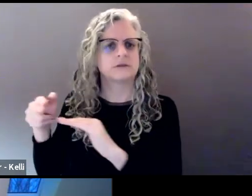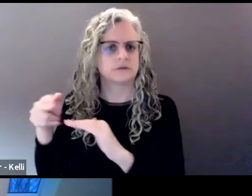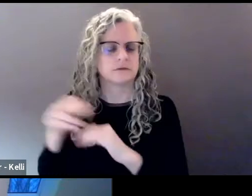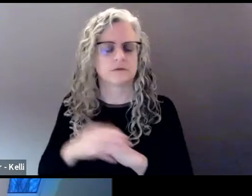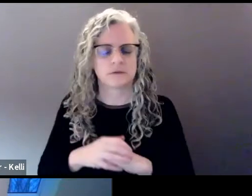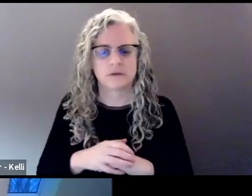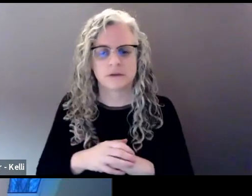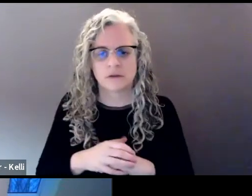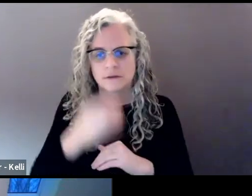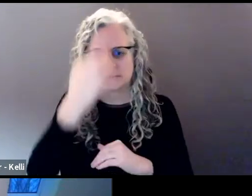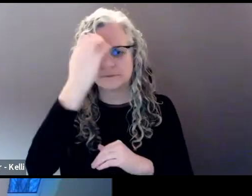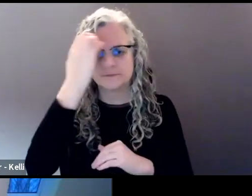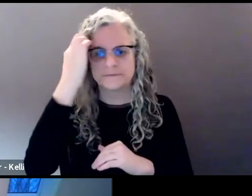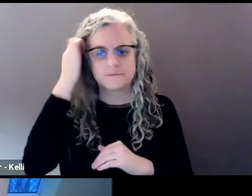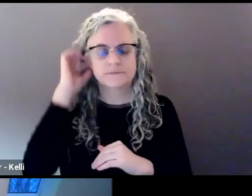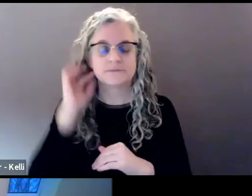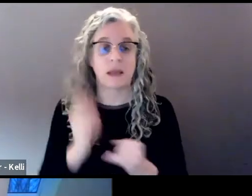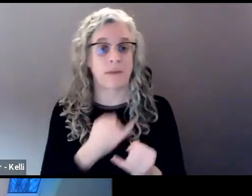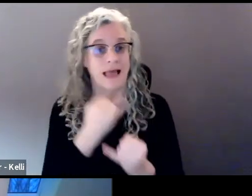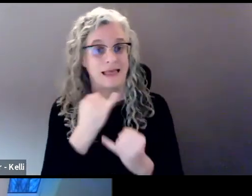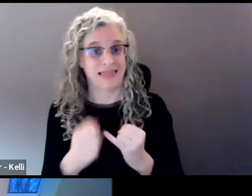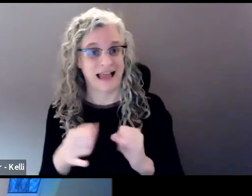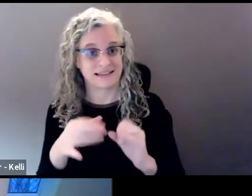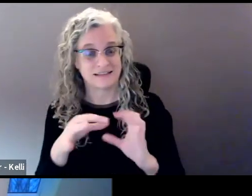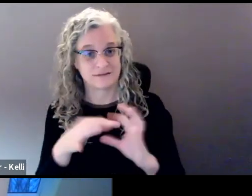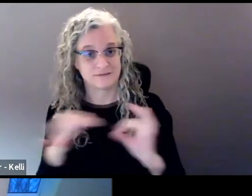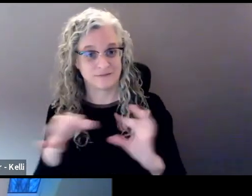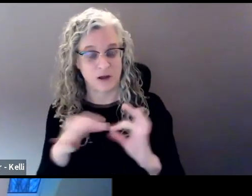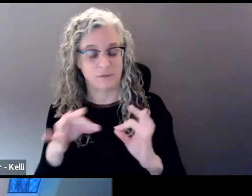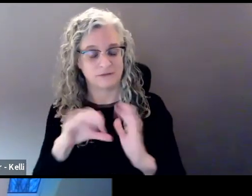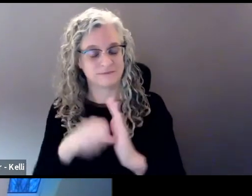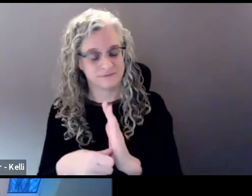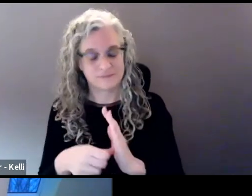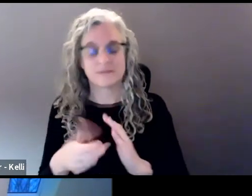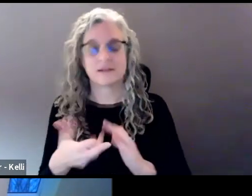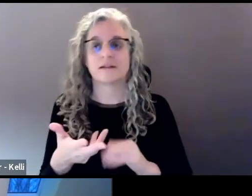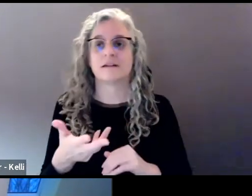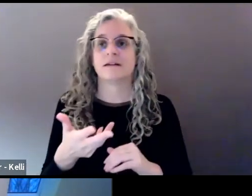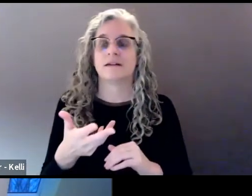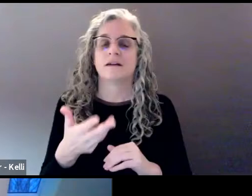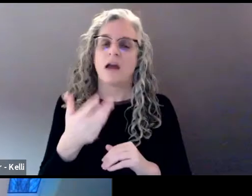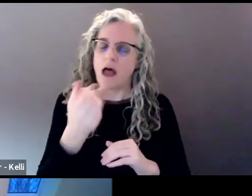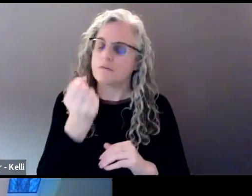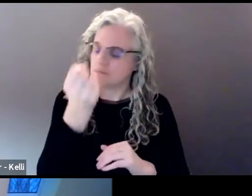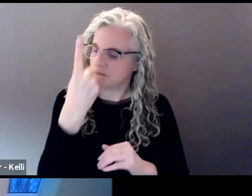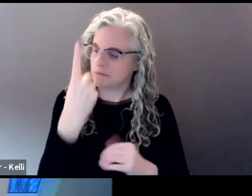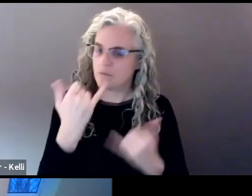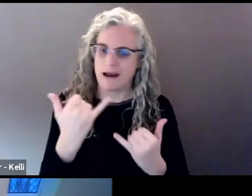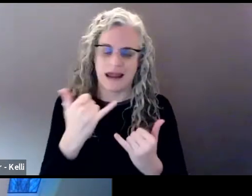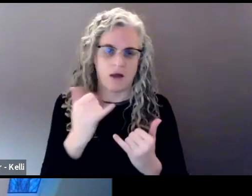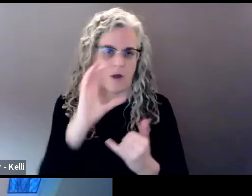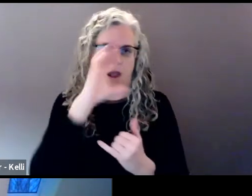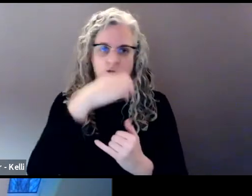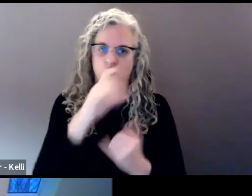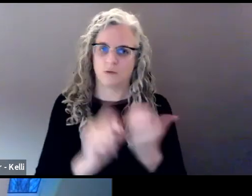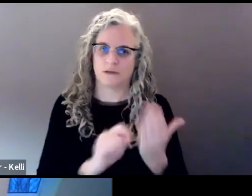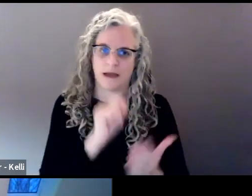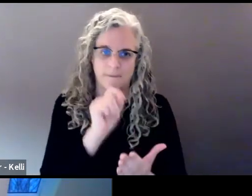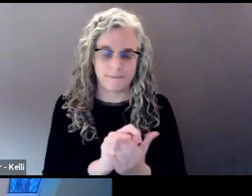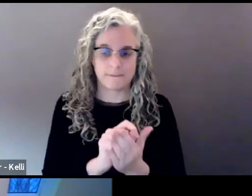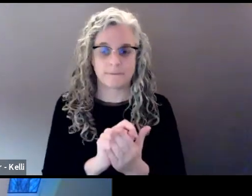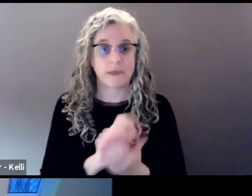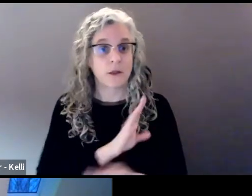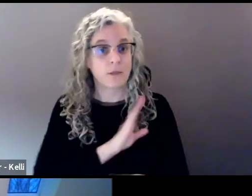cuts. Let me end where I began. These are extraordinary times, and the board, the Metro management,